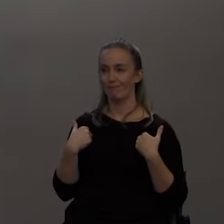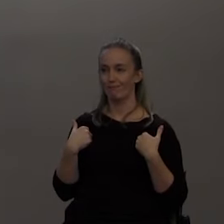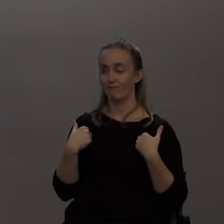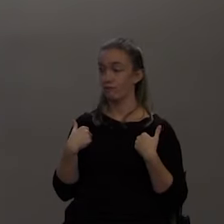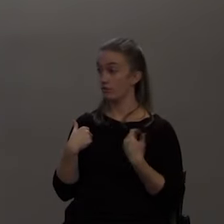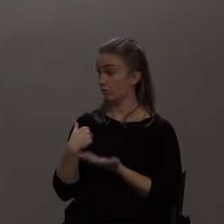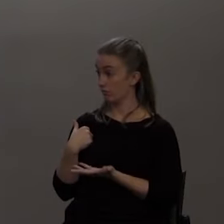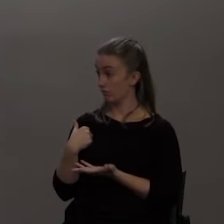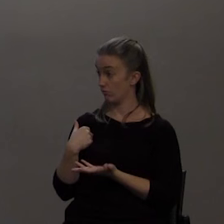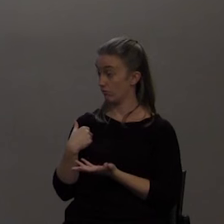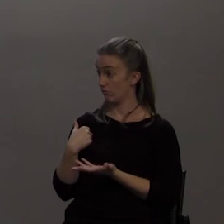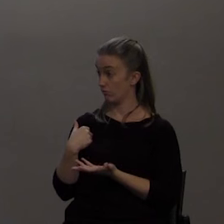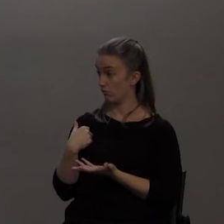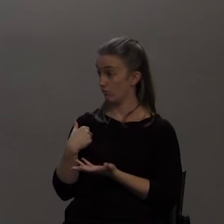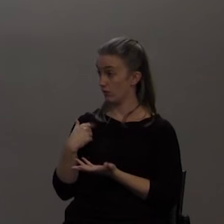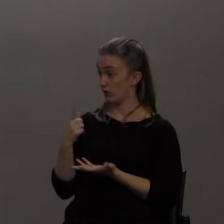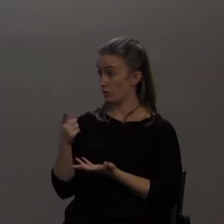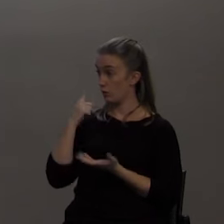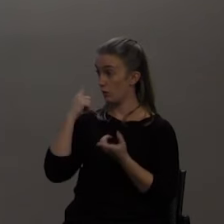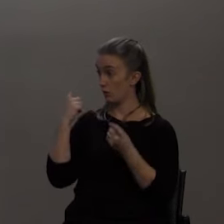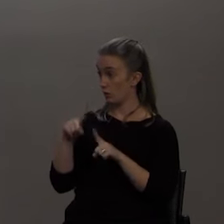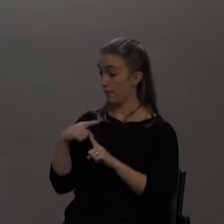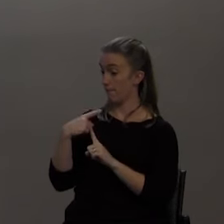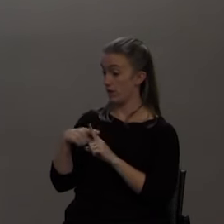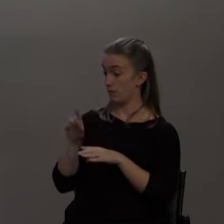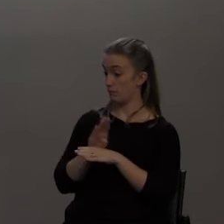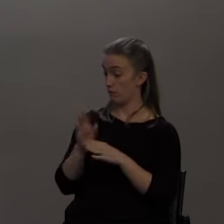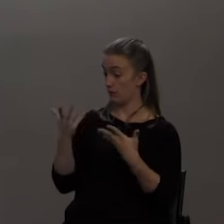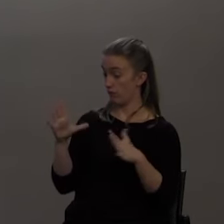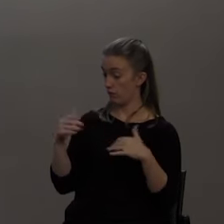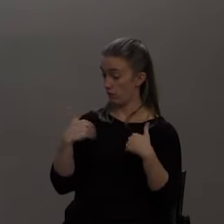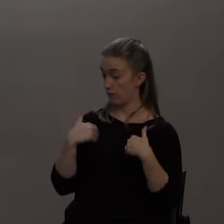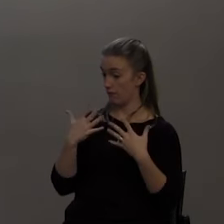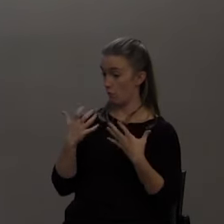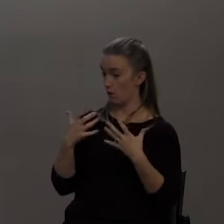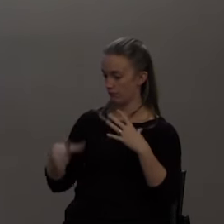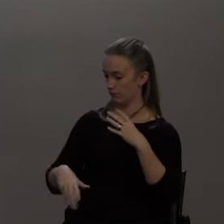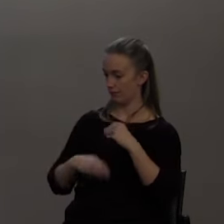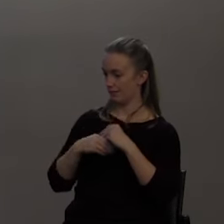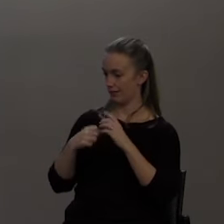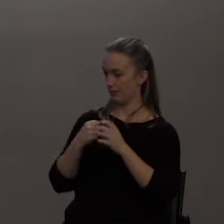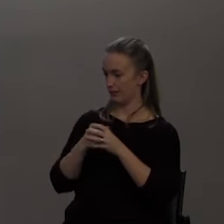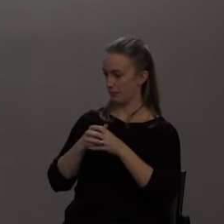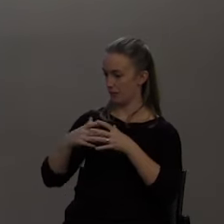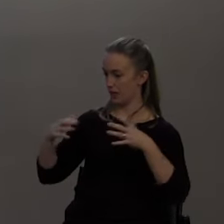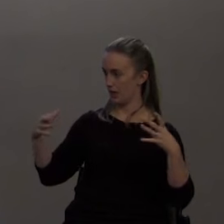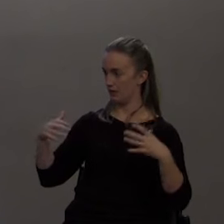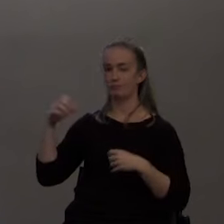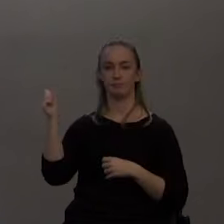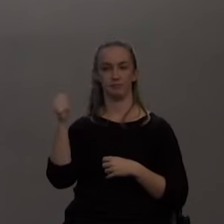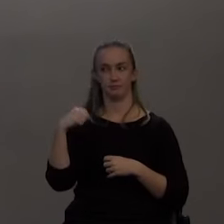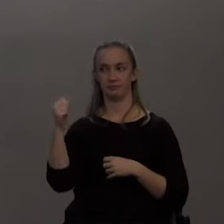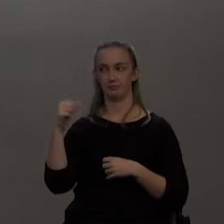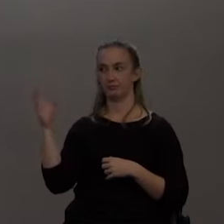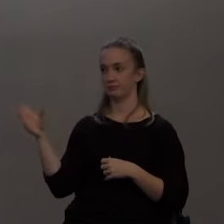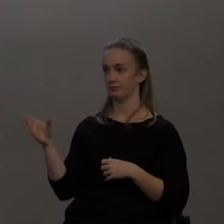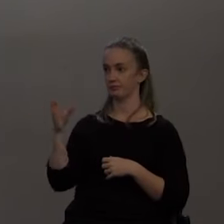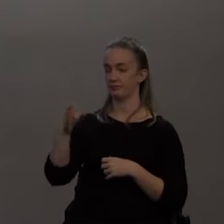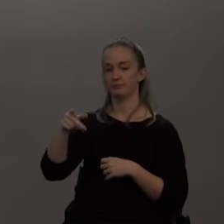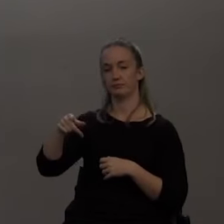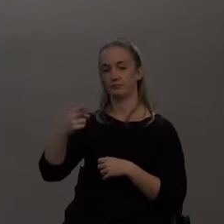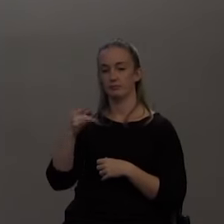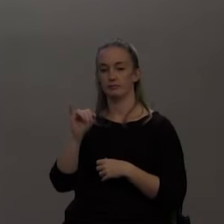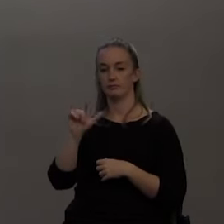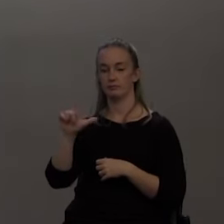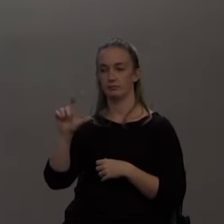And would you agree to the expansion of those businesses that we have as well? Absolutely. As part of it? I do. I think one thing